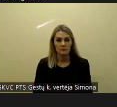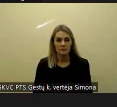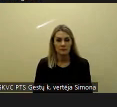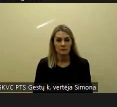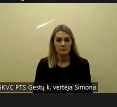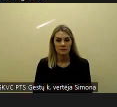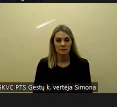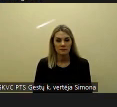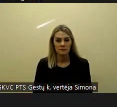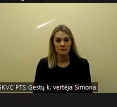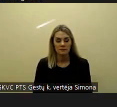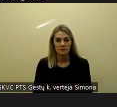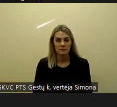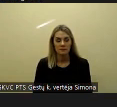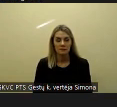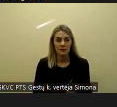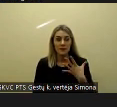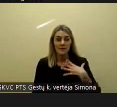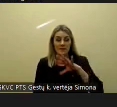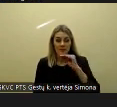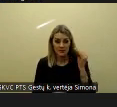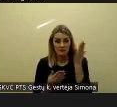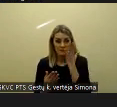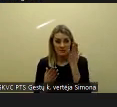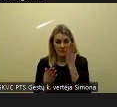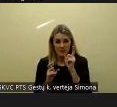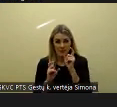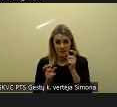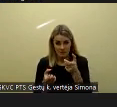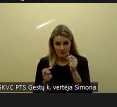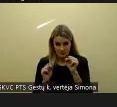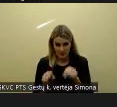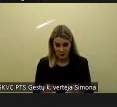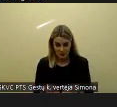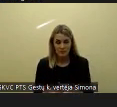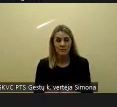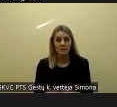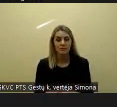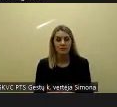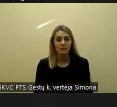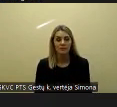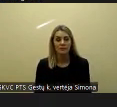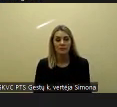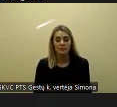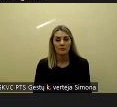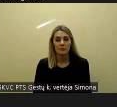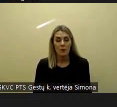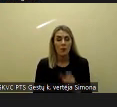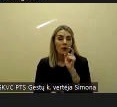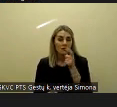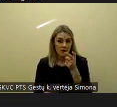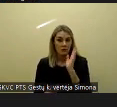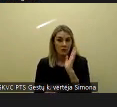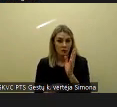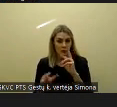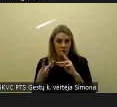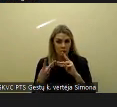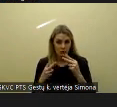paskaitykite atsakymą. Ir taip, yes, o atsakymą išversime.